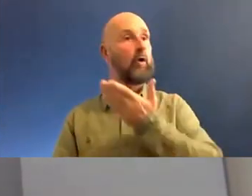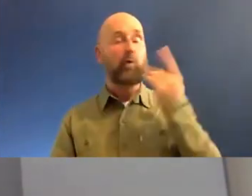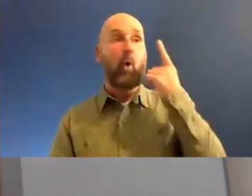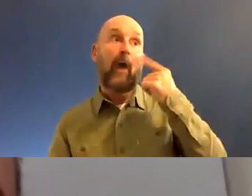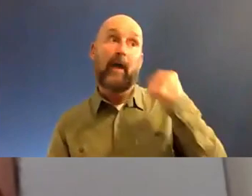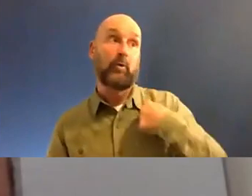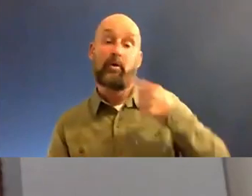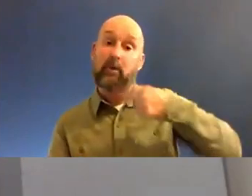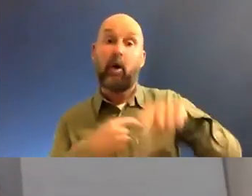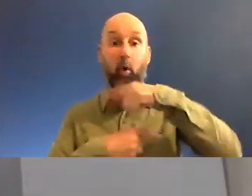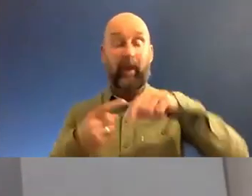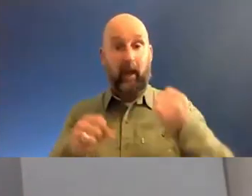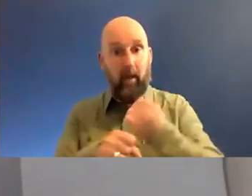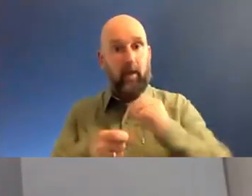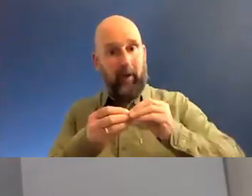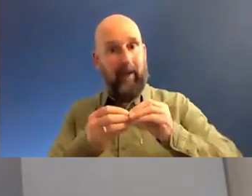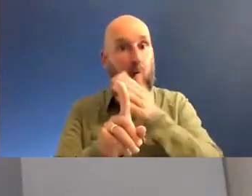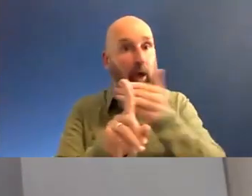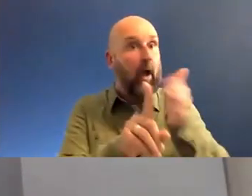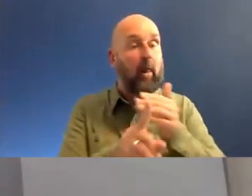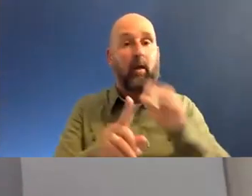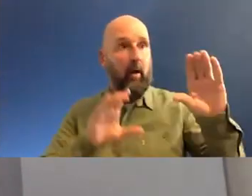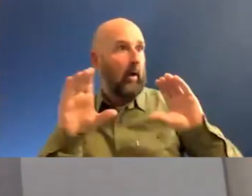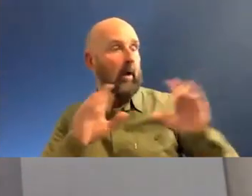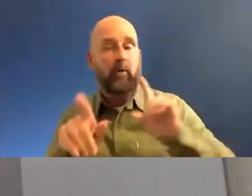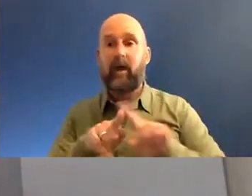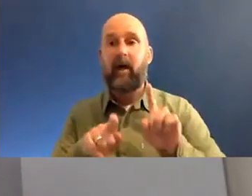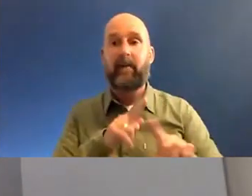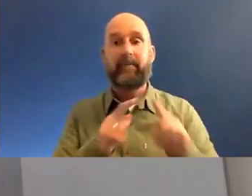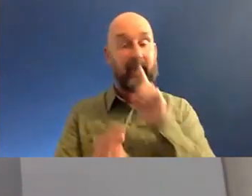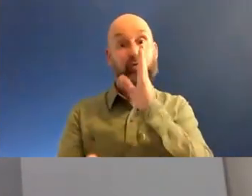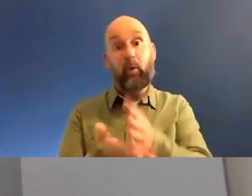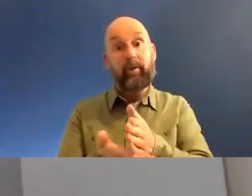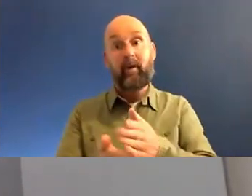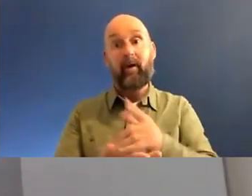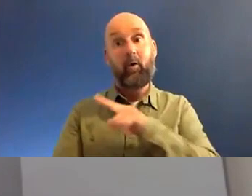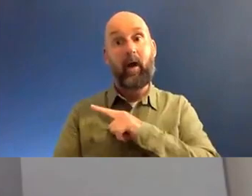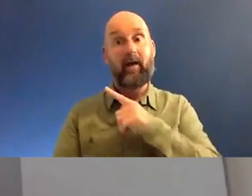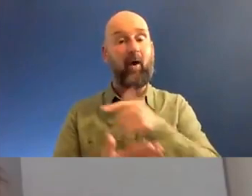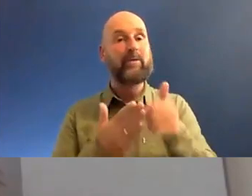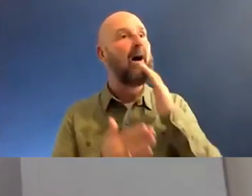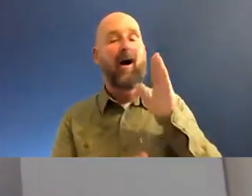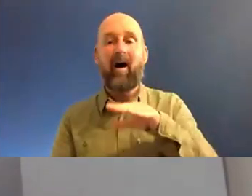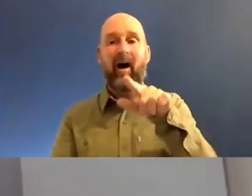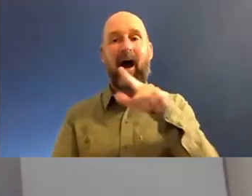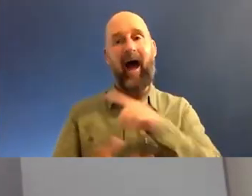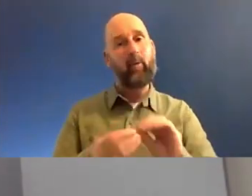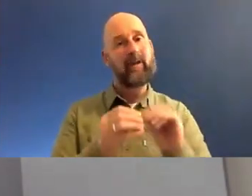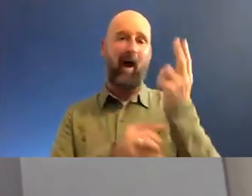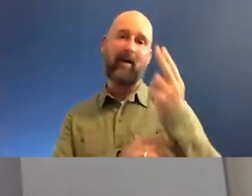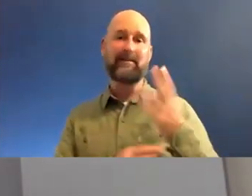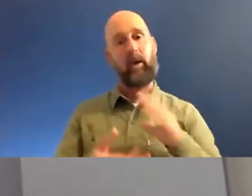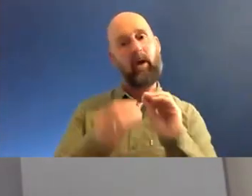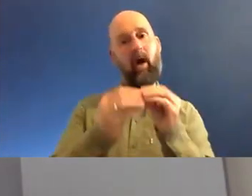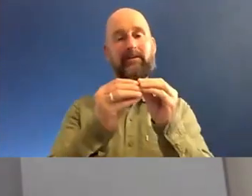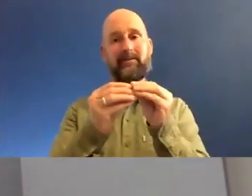because the rest of us out here trying to hustle our whole time. And I'm just going to speak the truth because people always want to come along and say, oh, I want to be an artist. I want to be in the